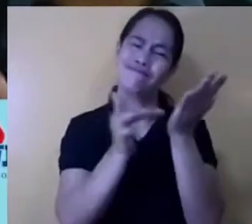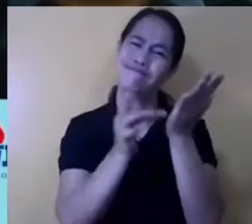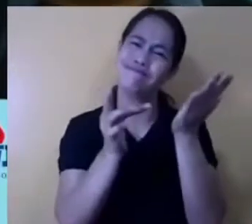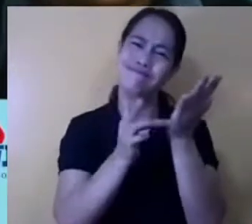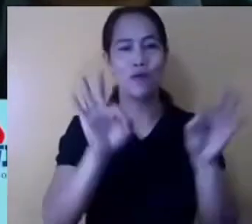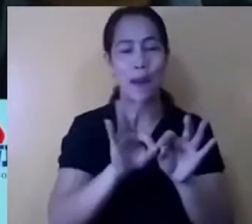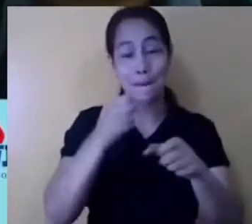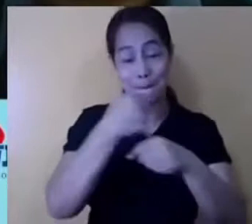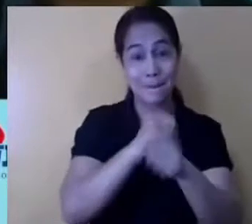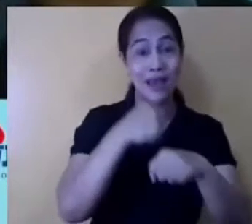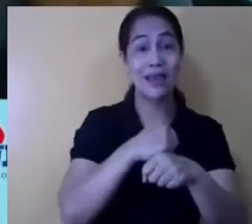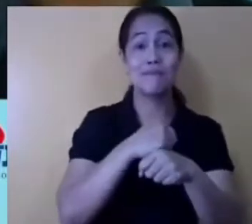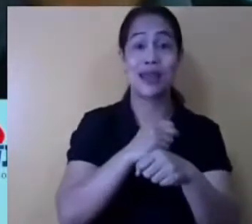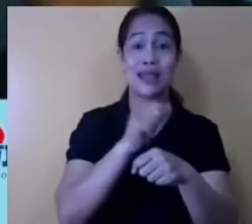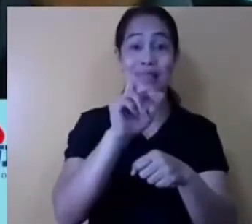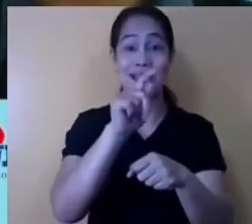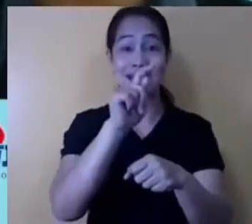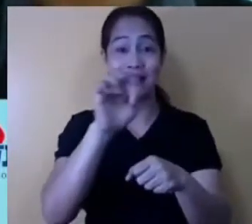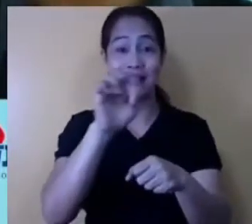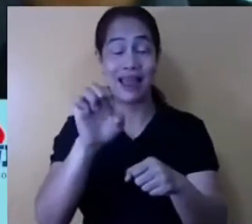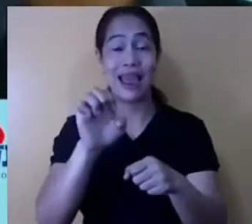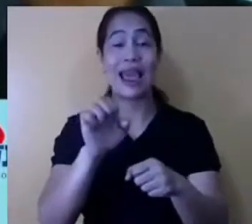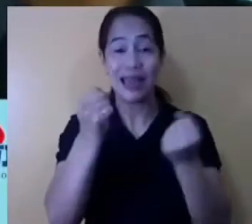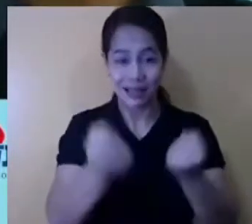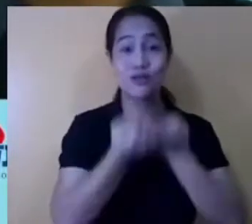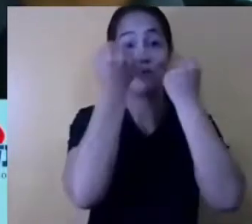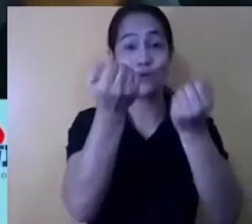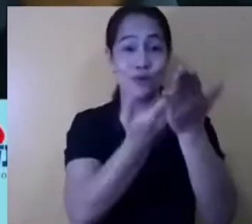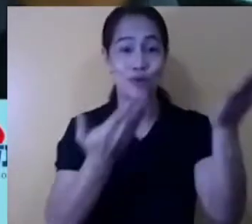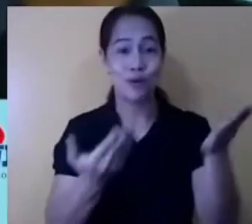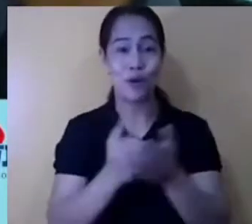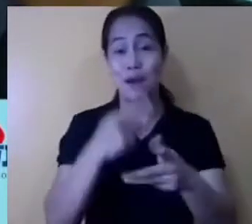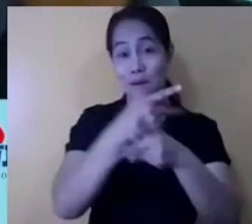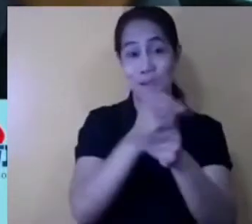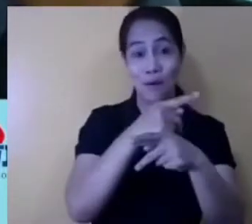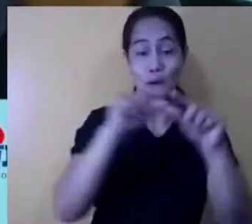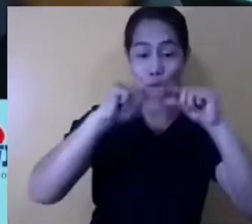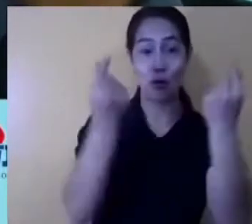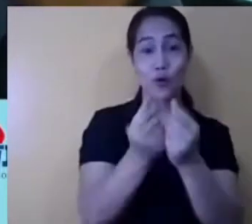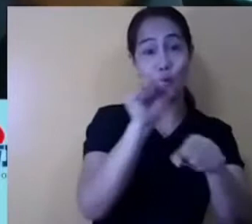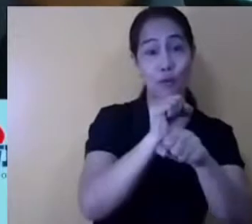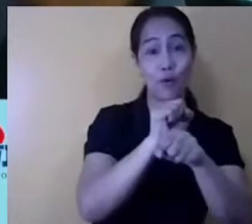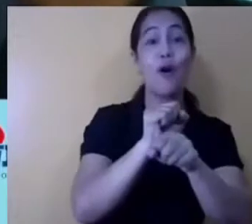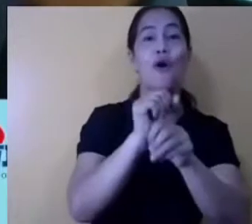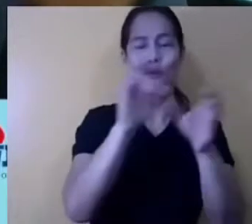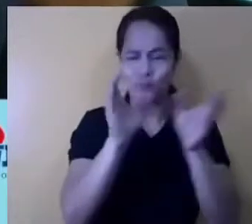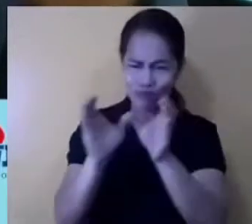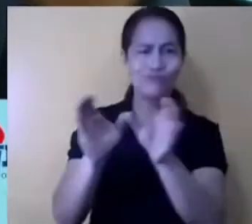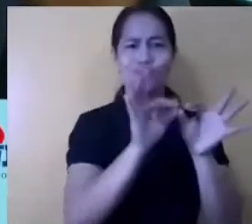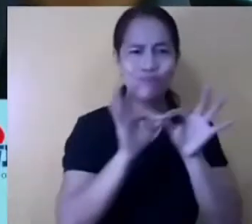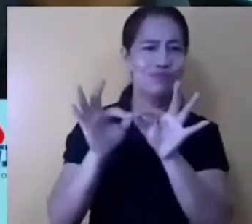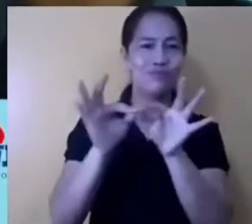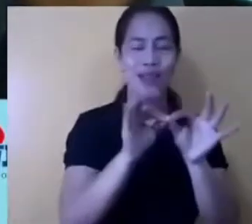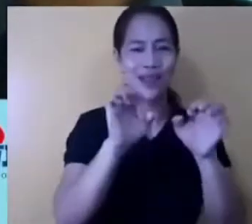the ratee, and if the supplementary material is a product of a group work or collaborative effort between two or